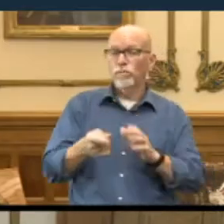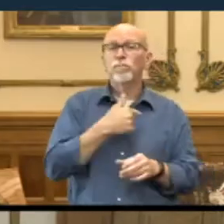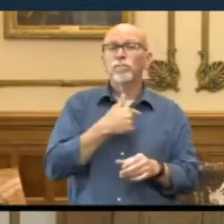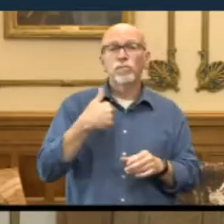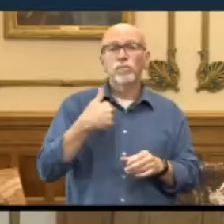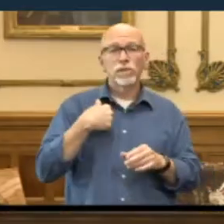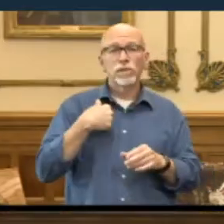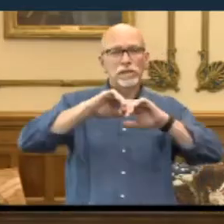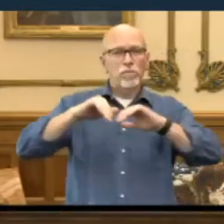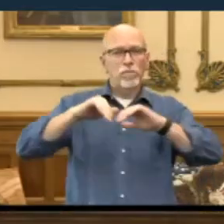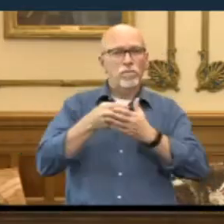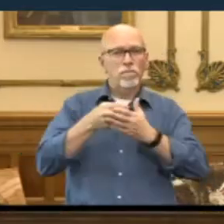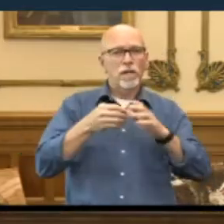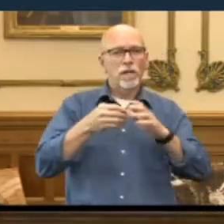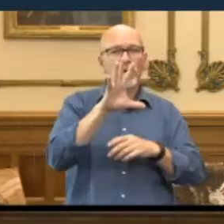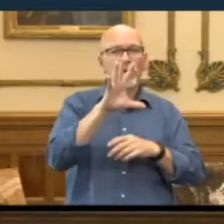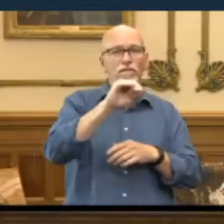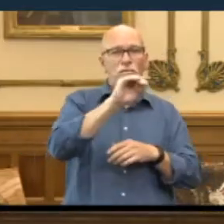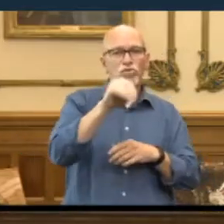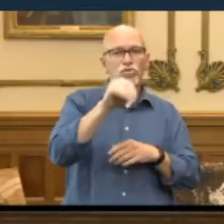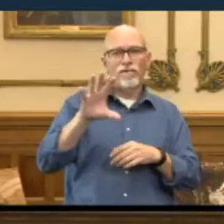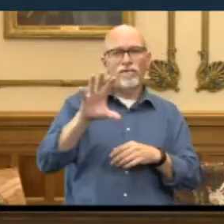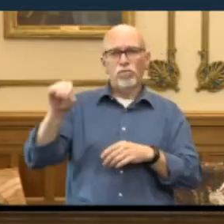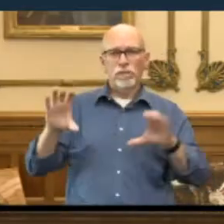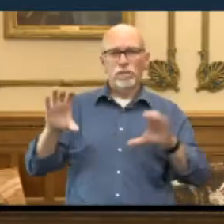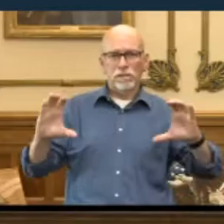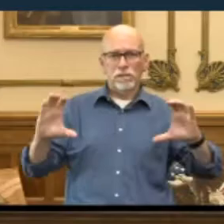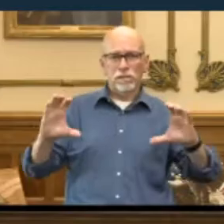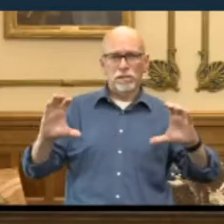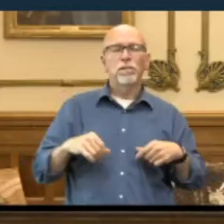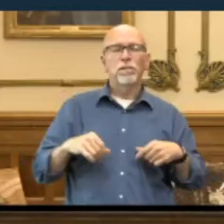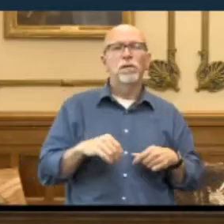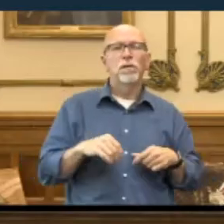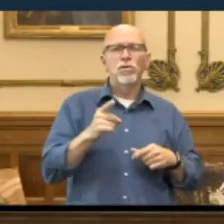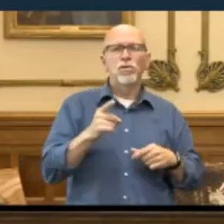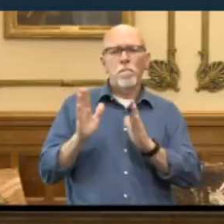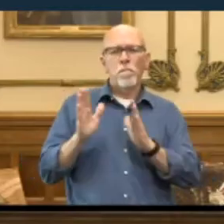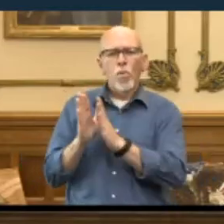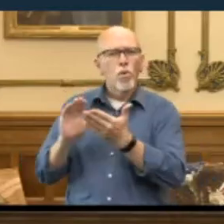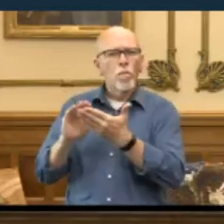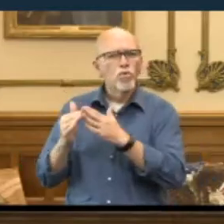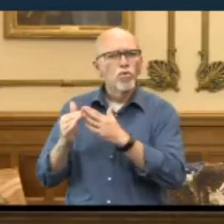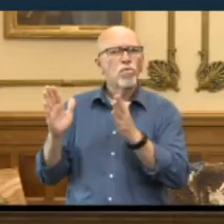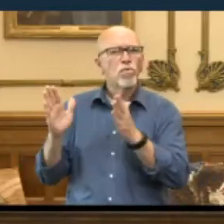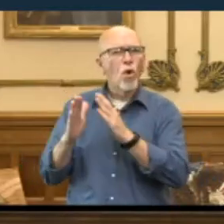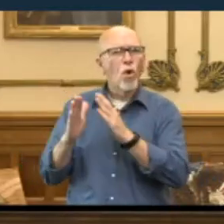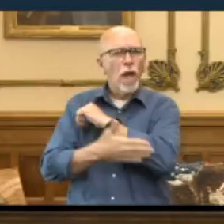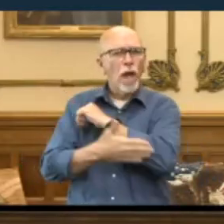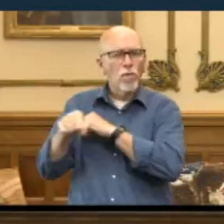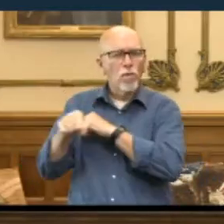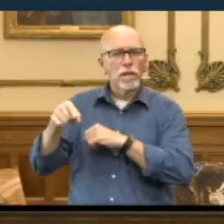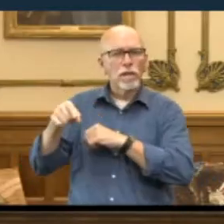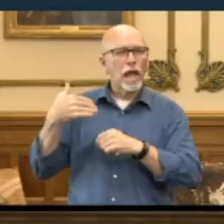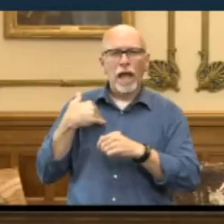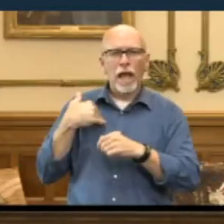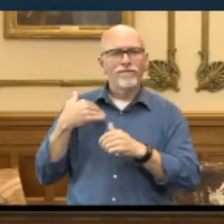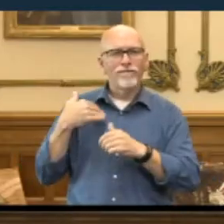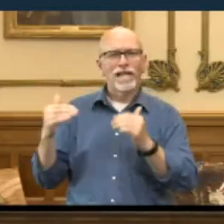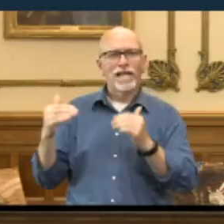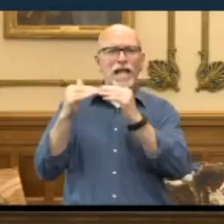we separate these dollars out 50%, 50%. So the smaller communities, the smaller counties have just as